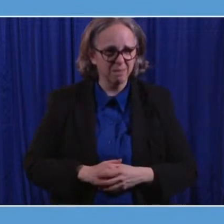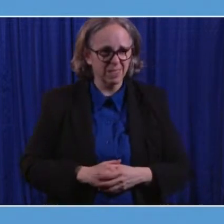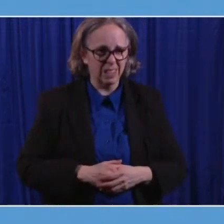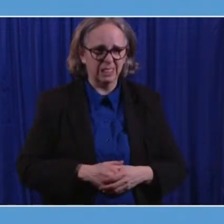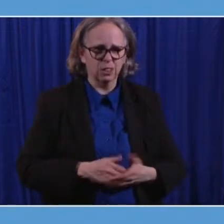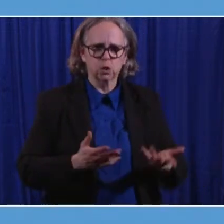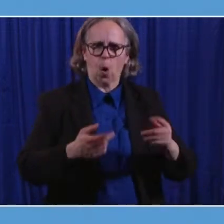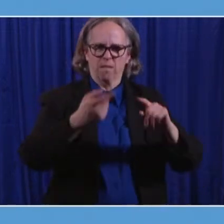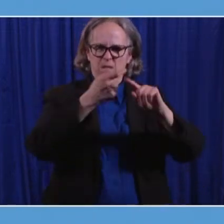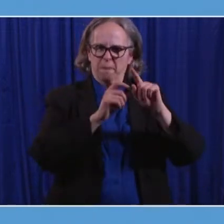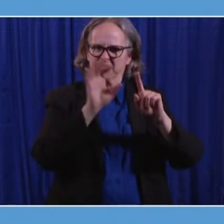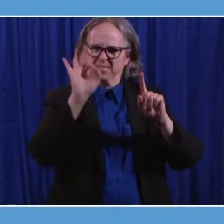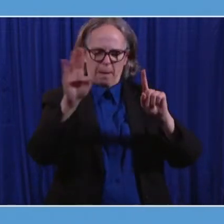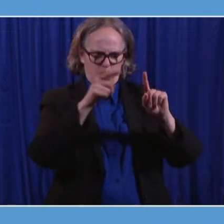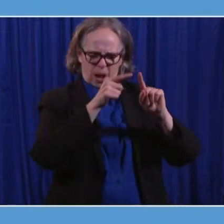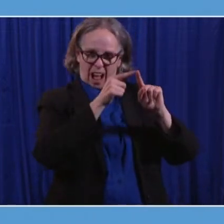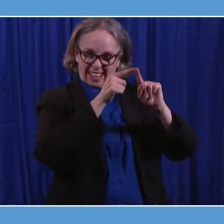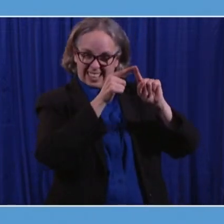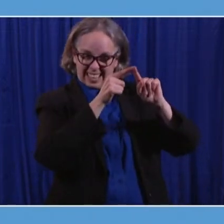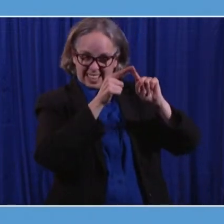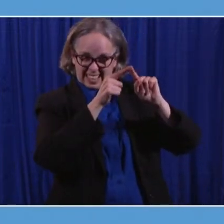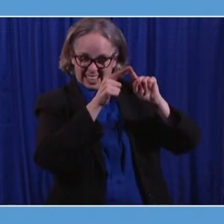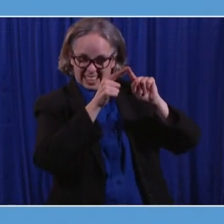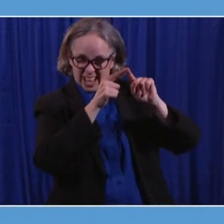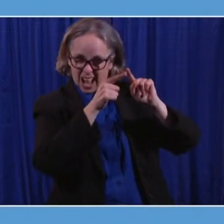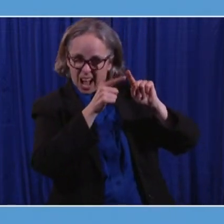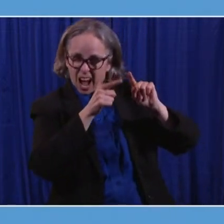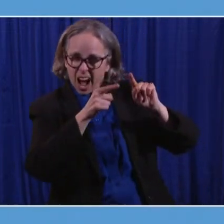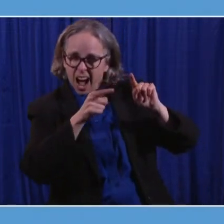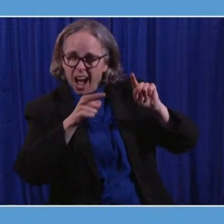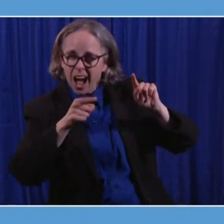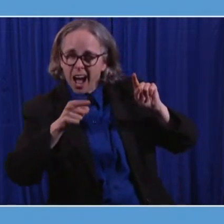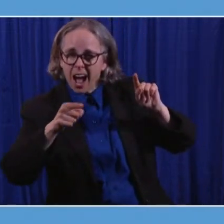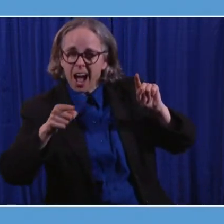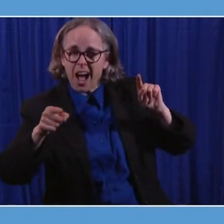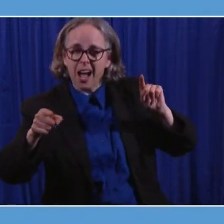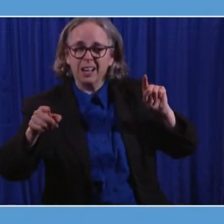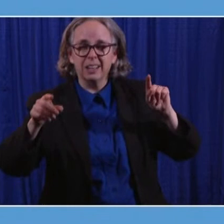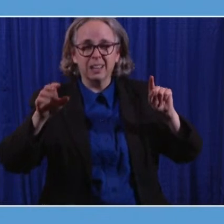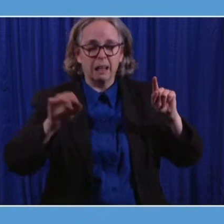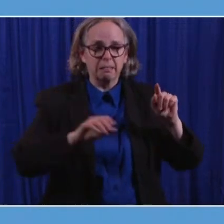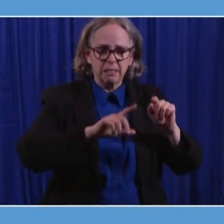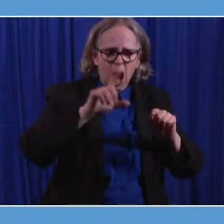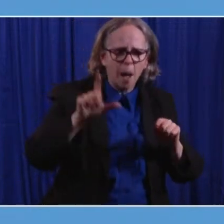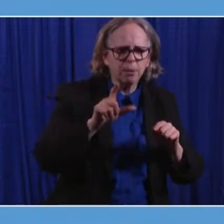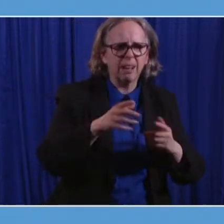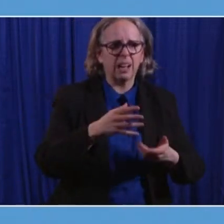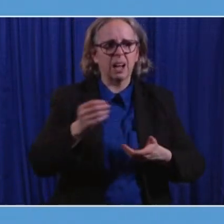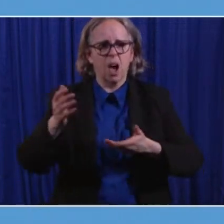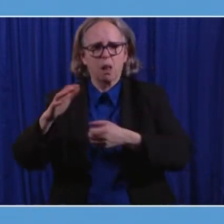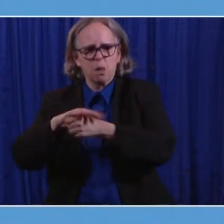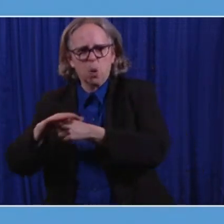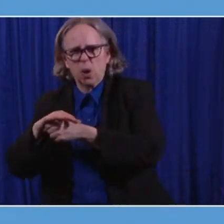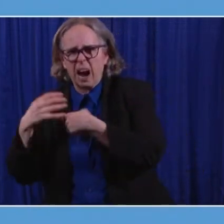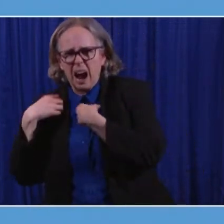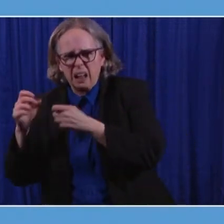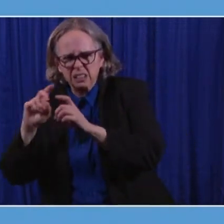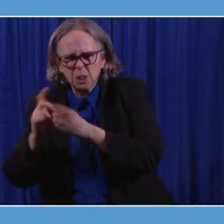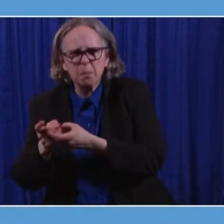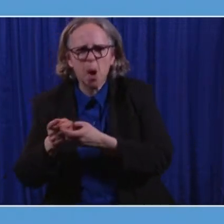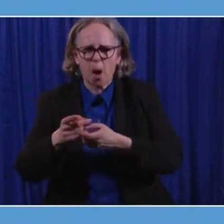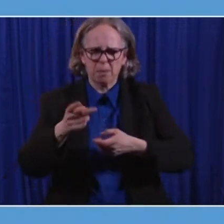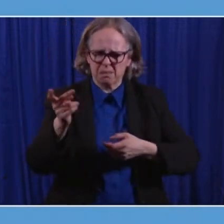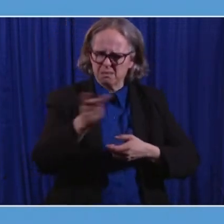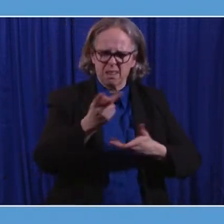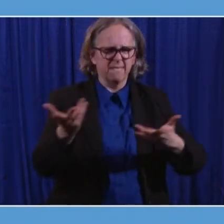between our libraries and our local health department partnerships, at-home testing is available in 76